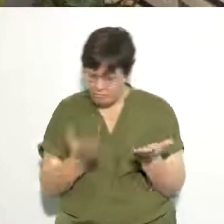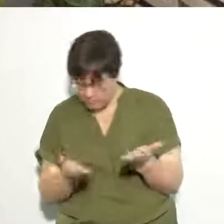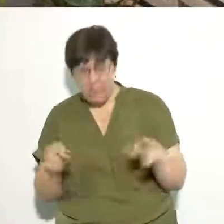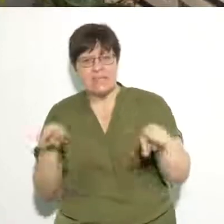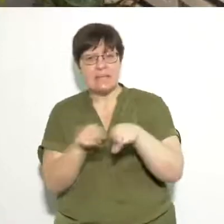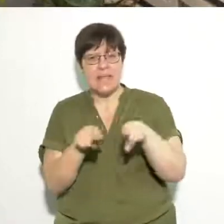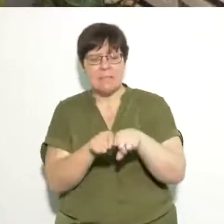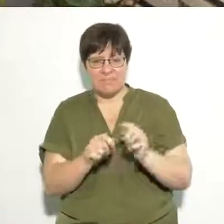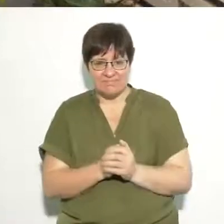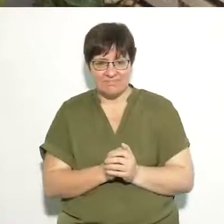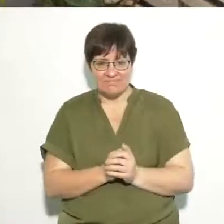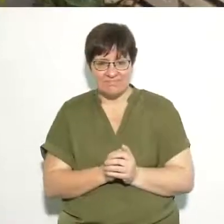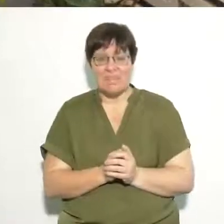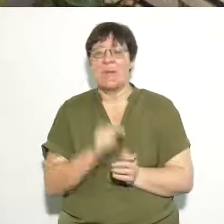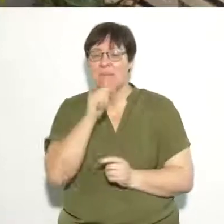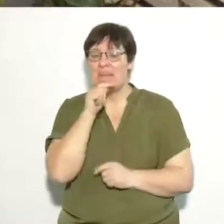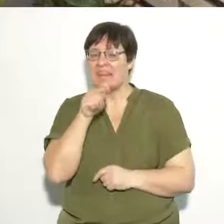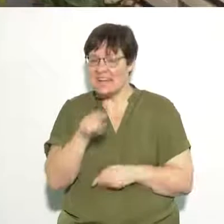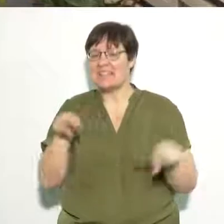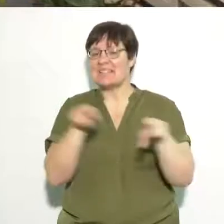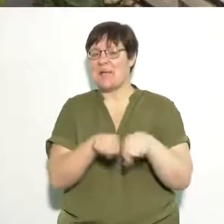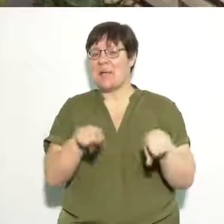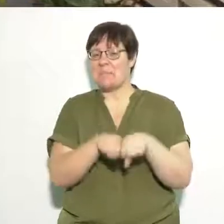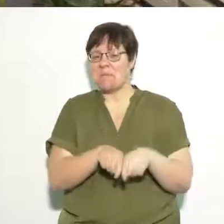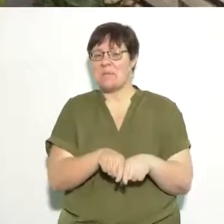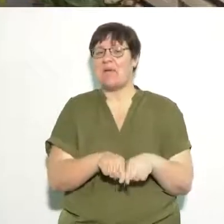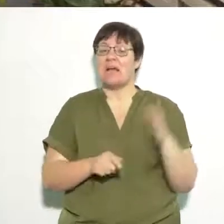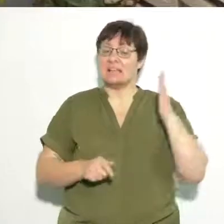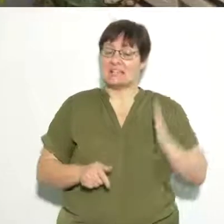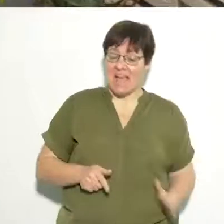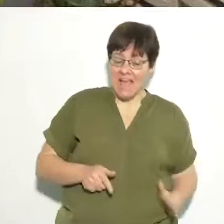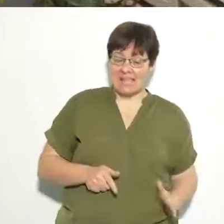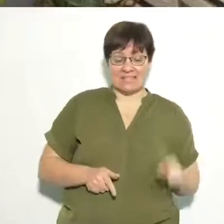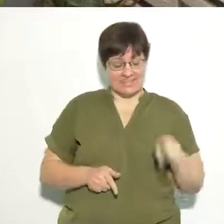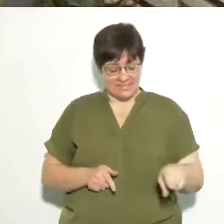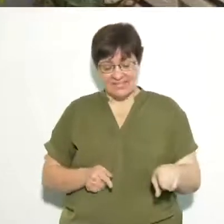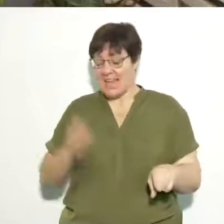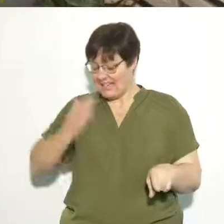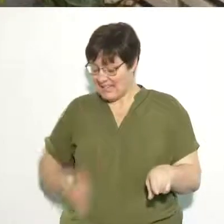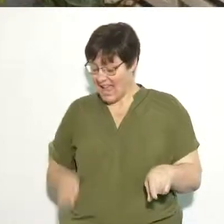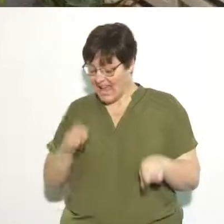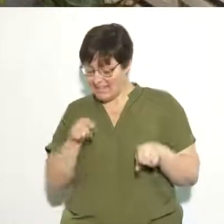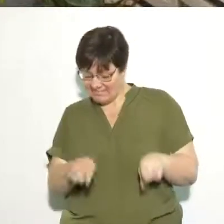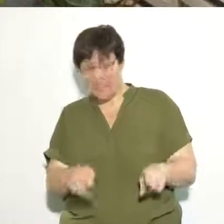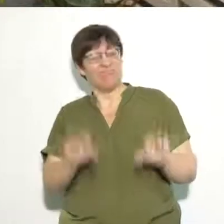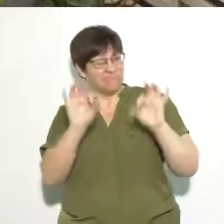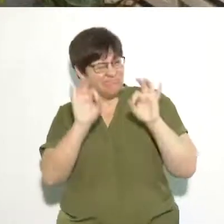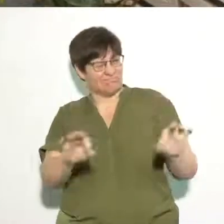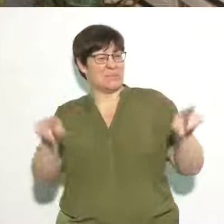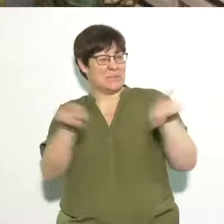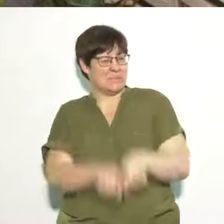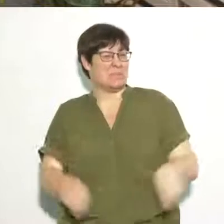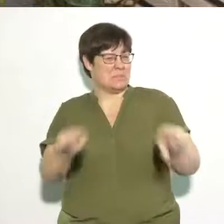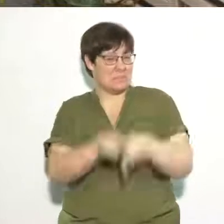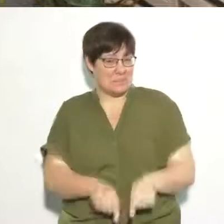When we say something is symmetrical, it means one side is exactly the same as the other